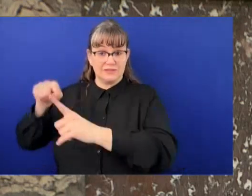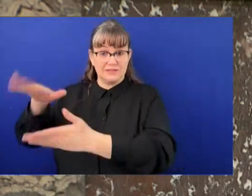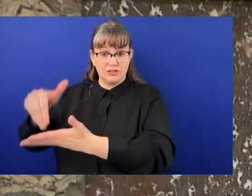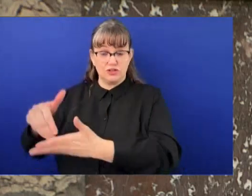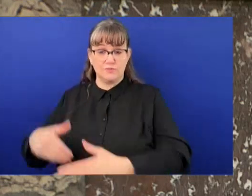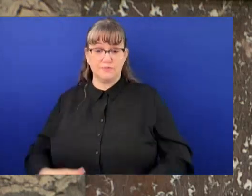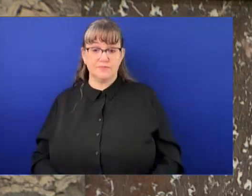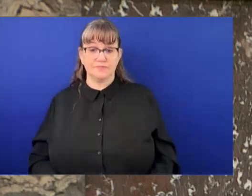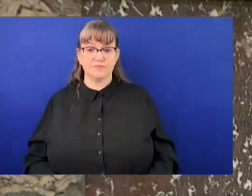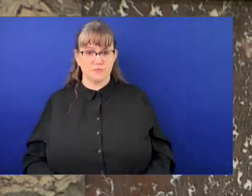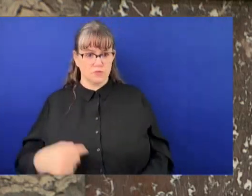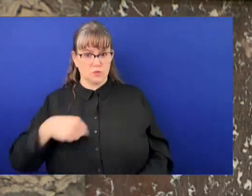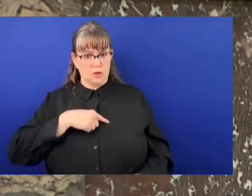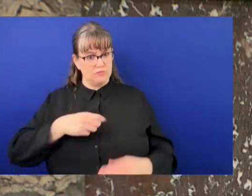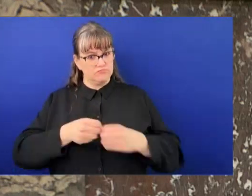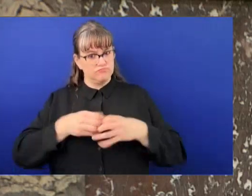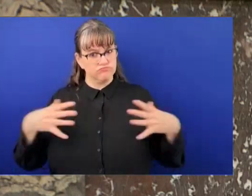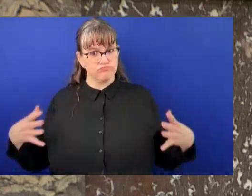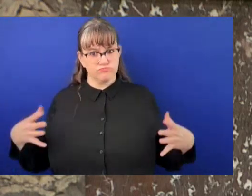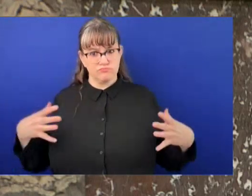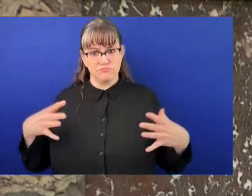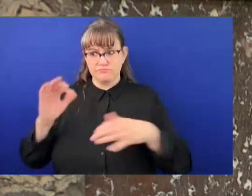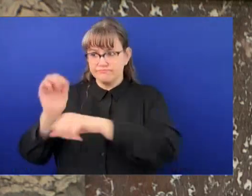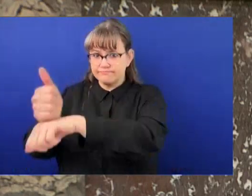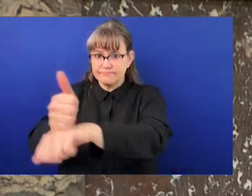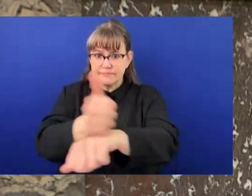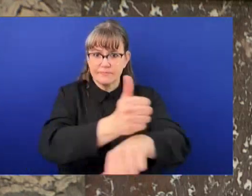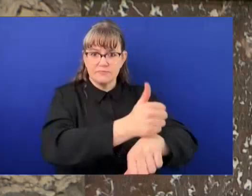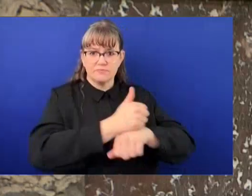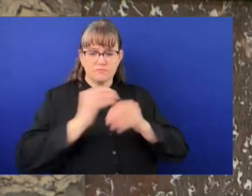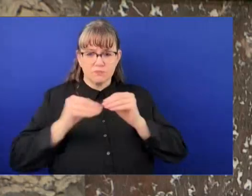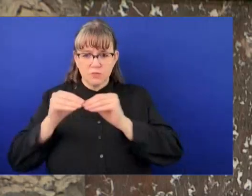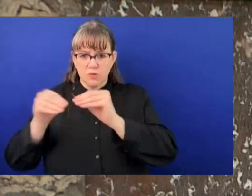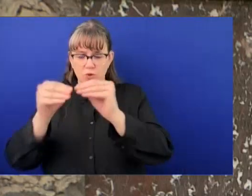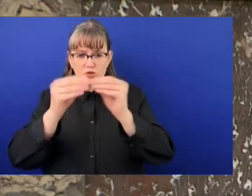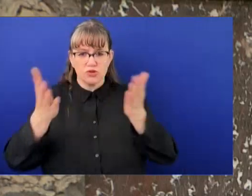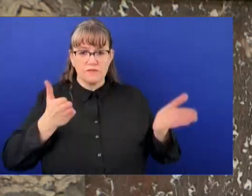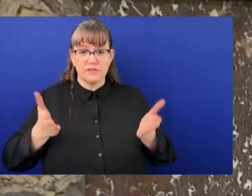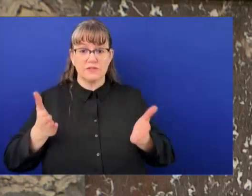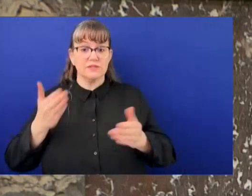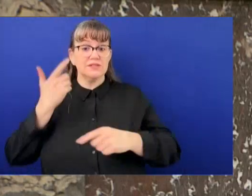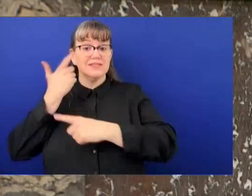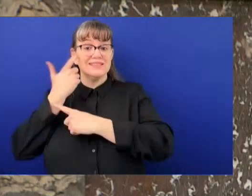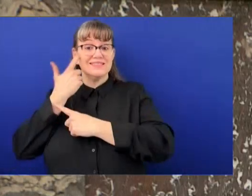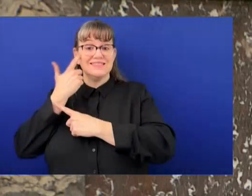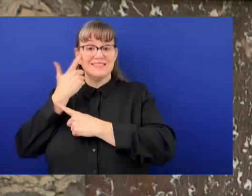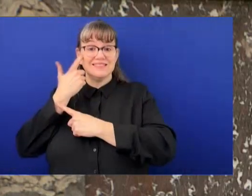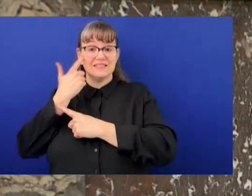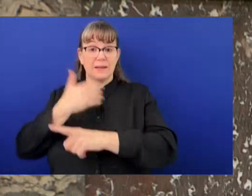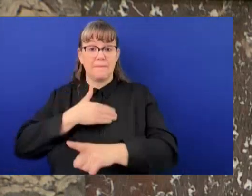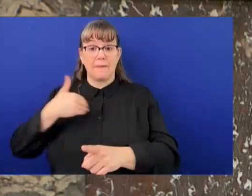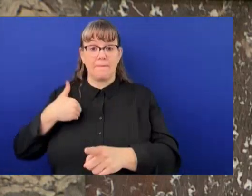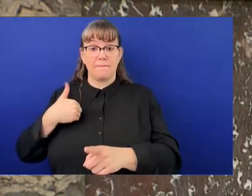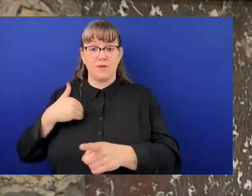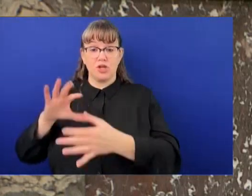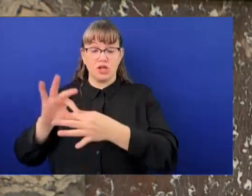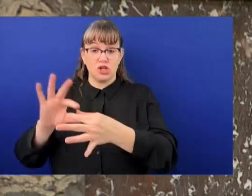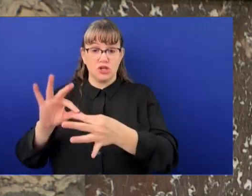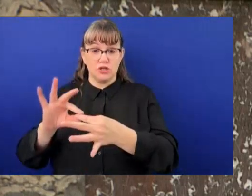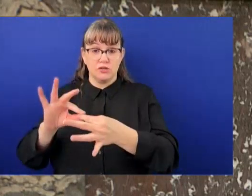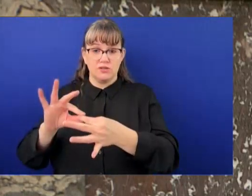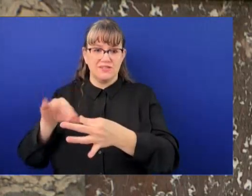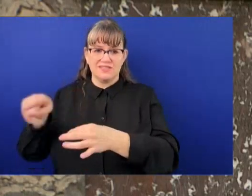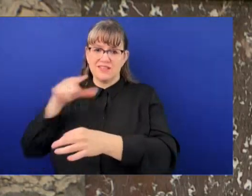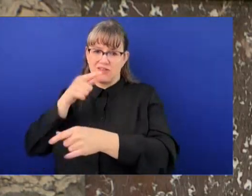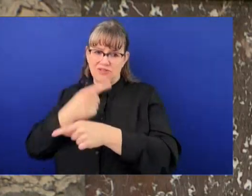member says is not correct. We had a very clear issue with an organization in